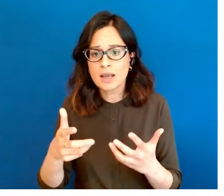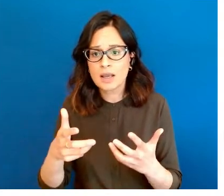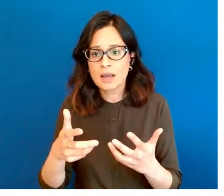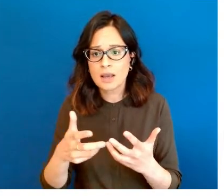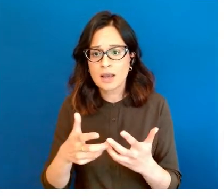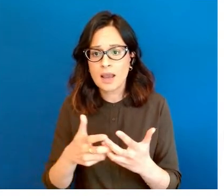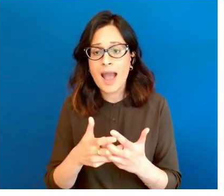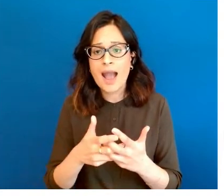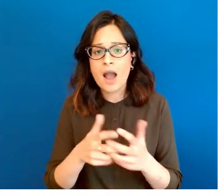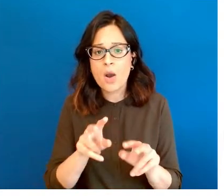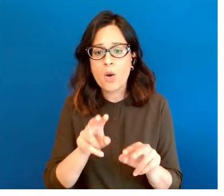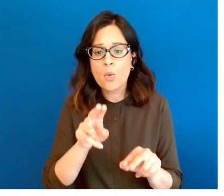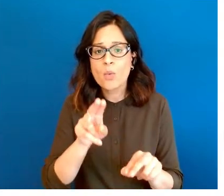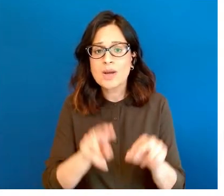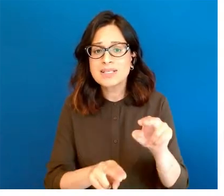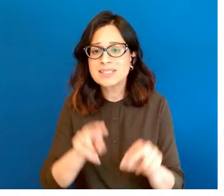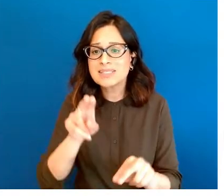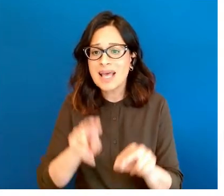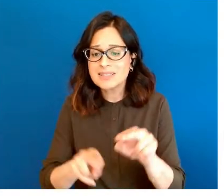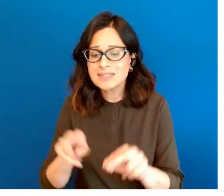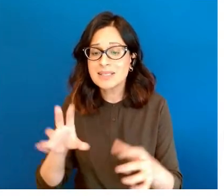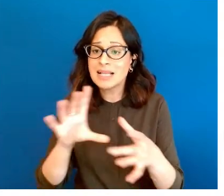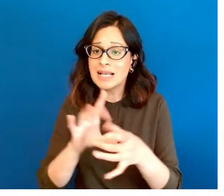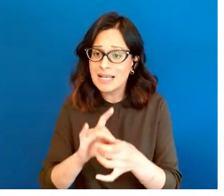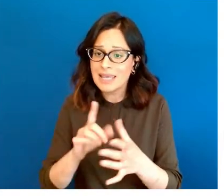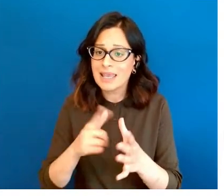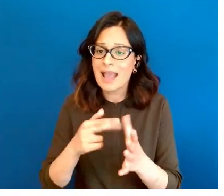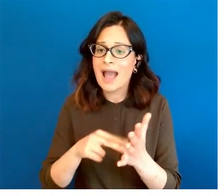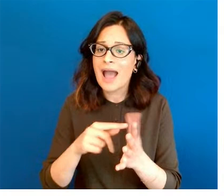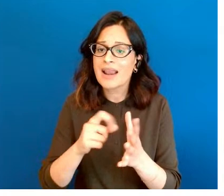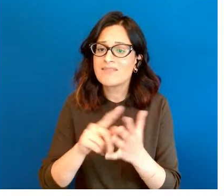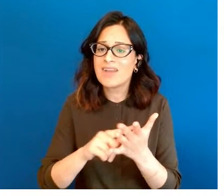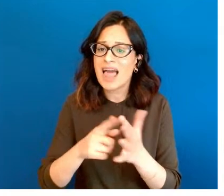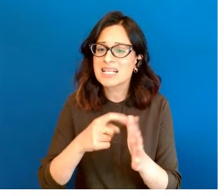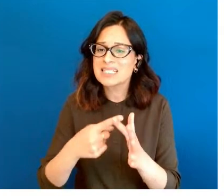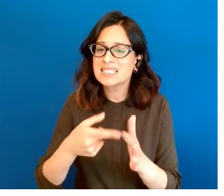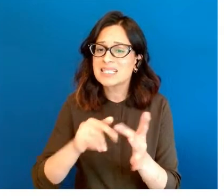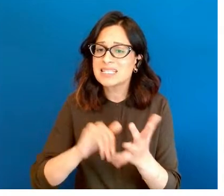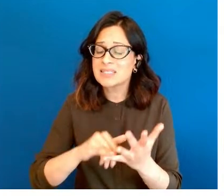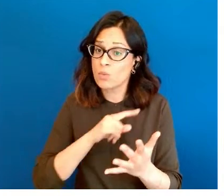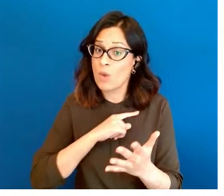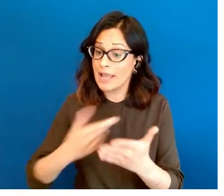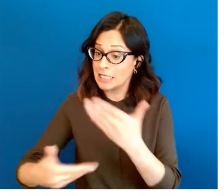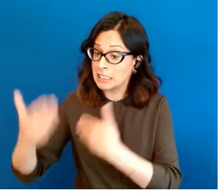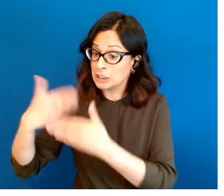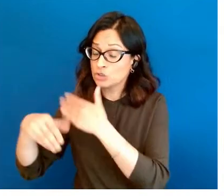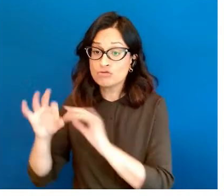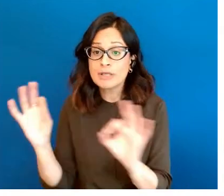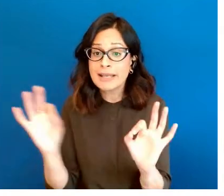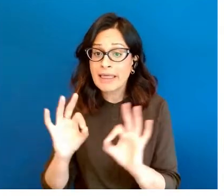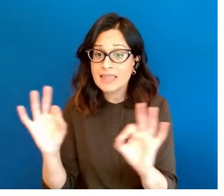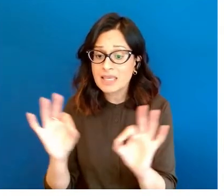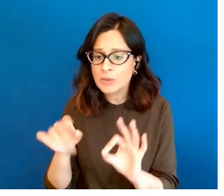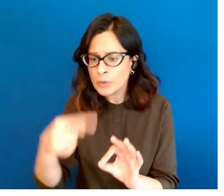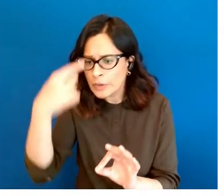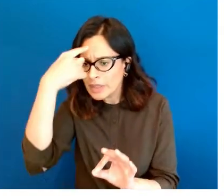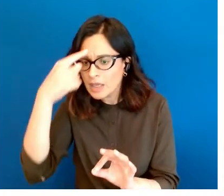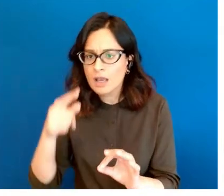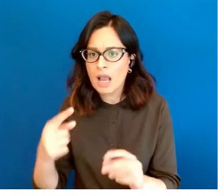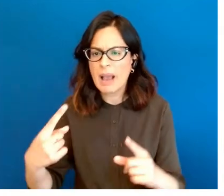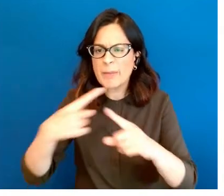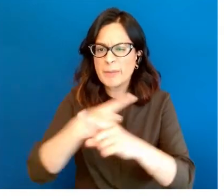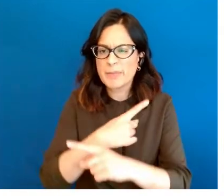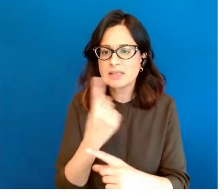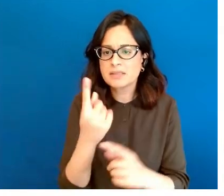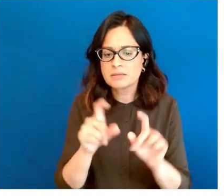So reactions or anaphylaxis, especially if there's no history of anaphylaxis previously. Sorry, I missed the first part of the